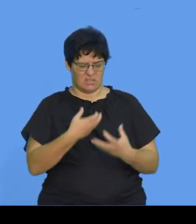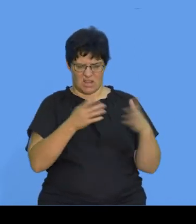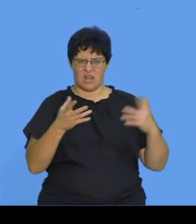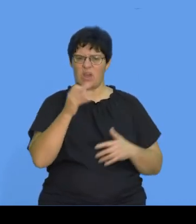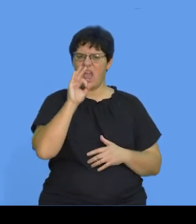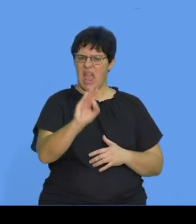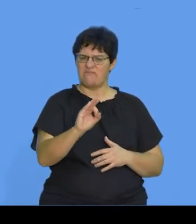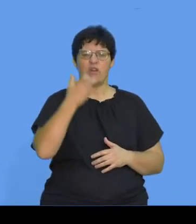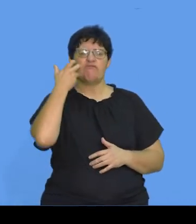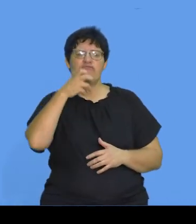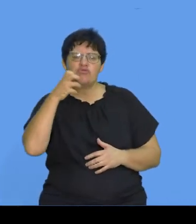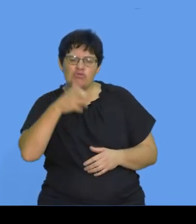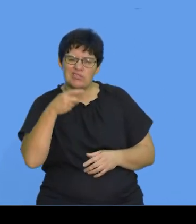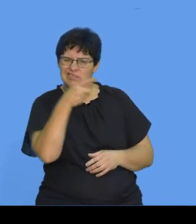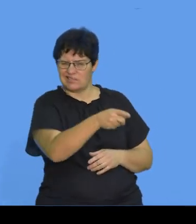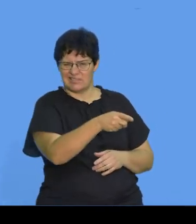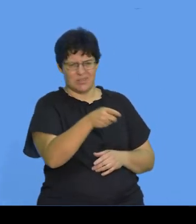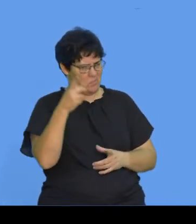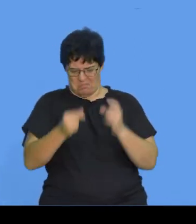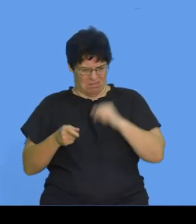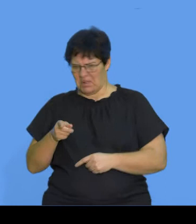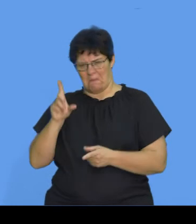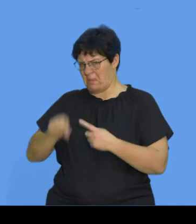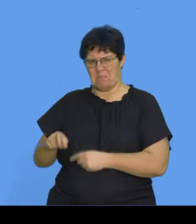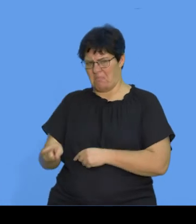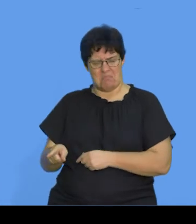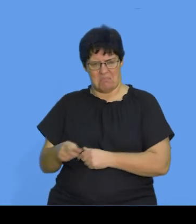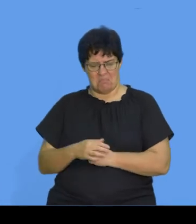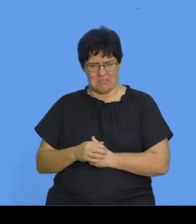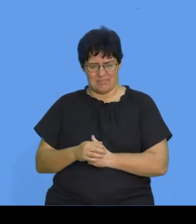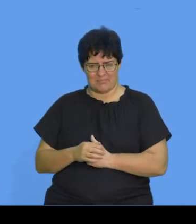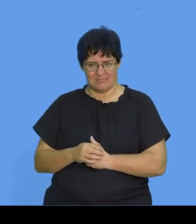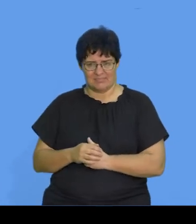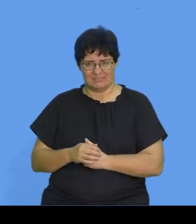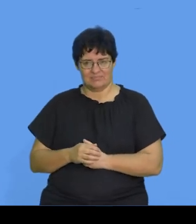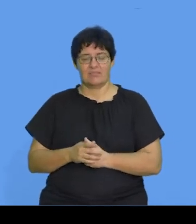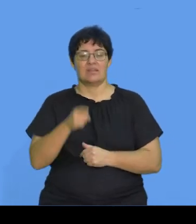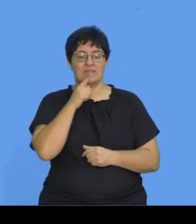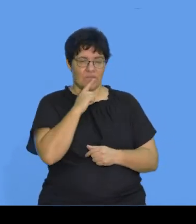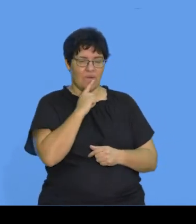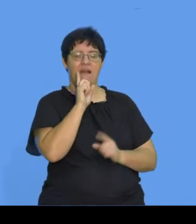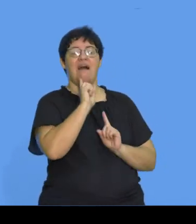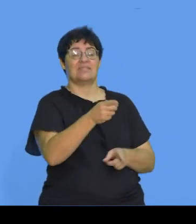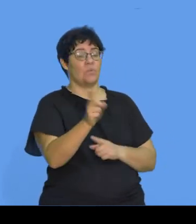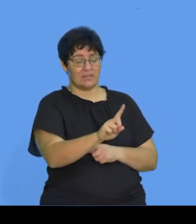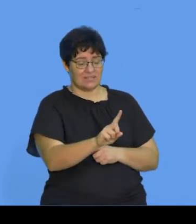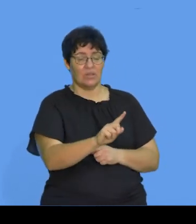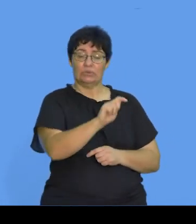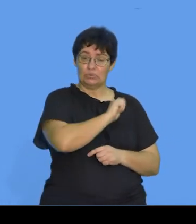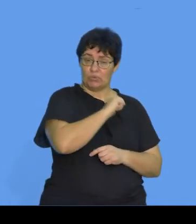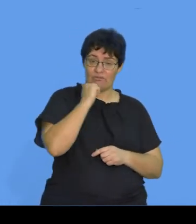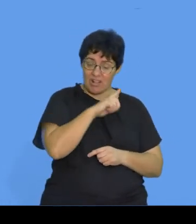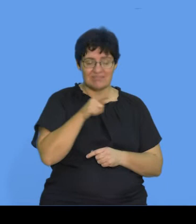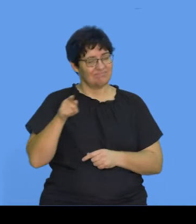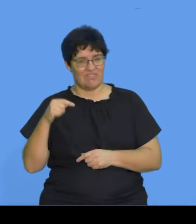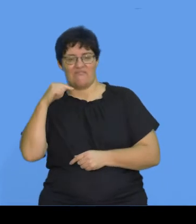F, which I said to you is fruit sugar. Okay, so we've got our answer here. So is it true